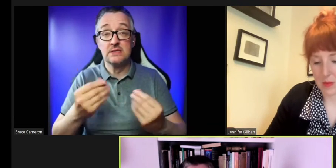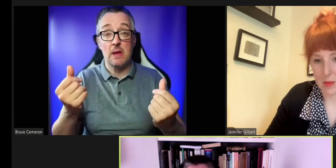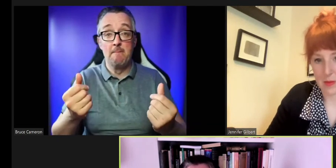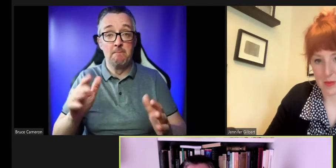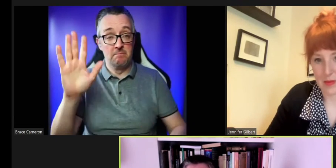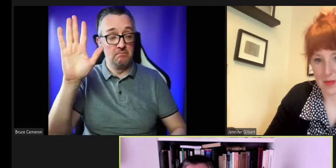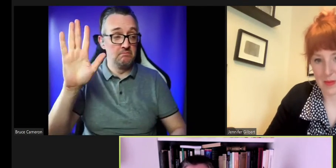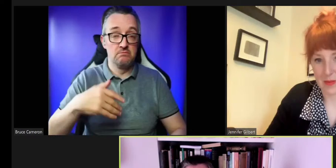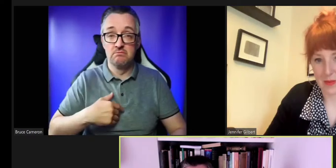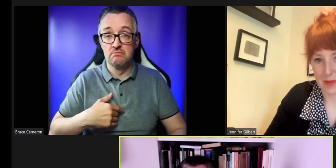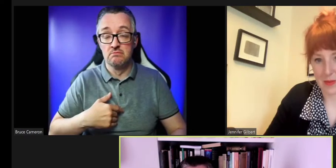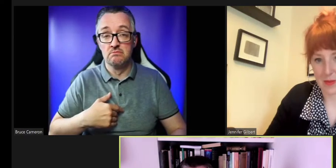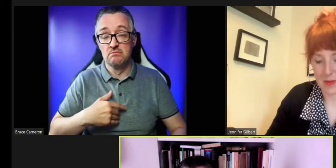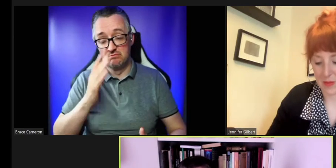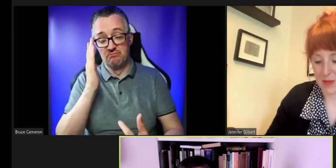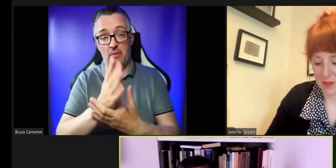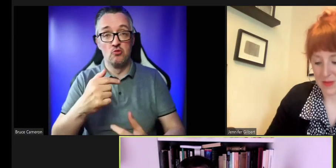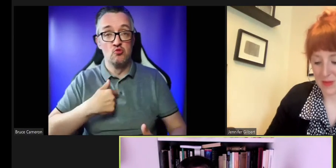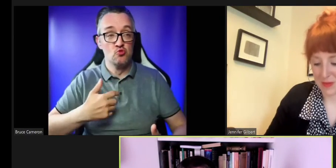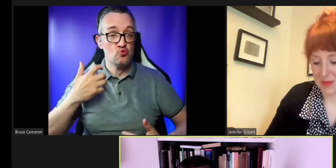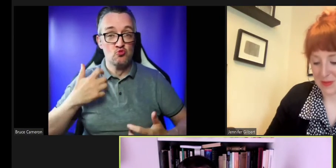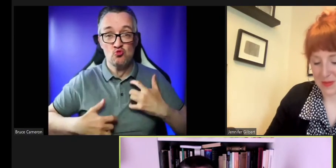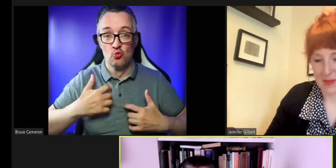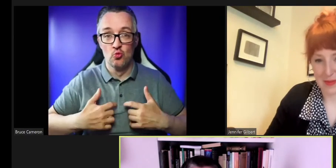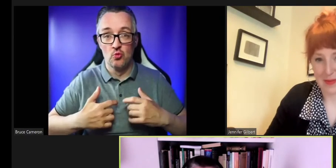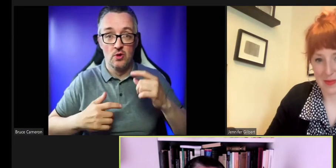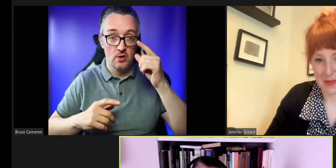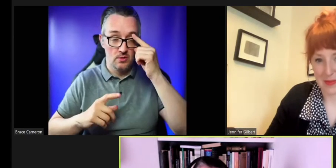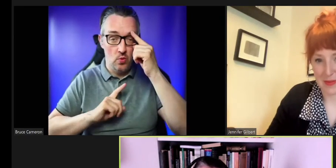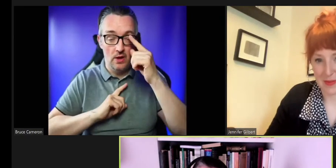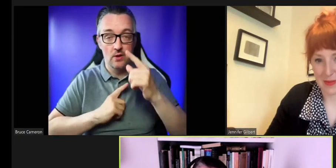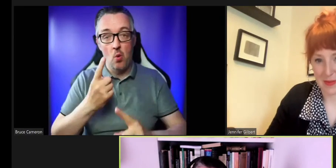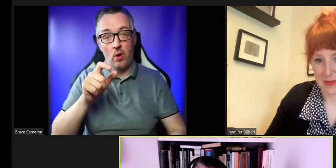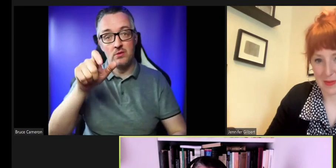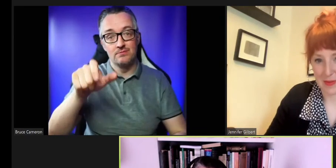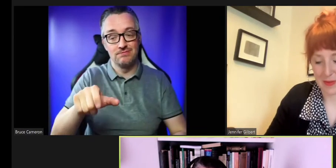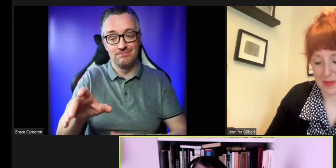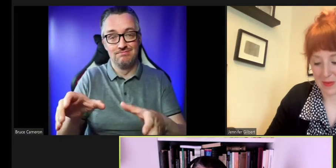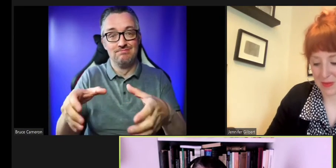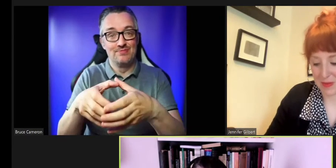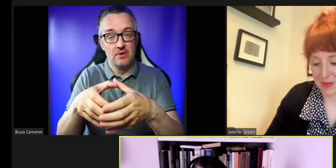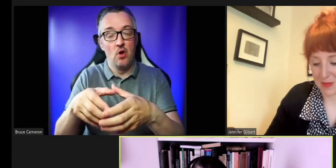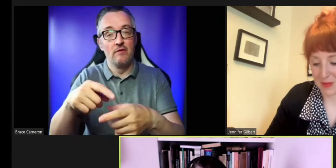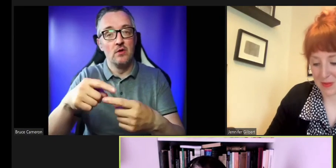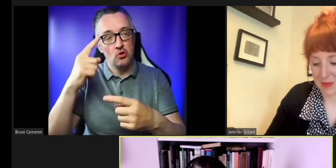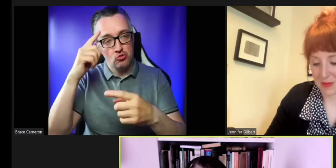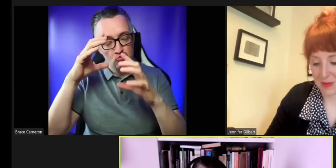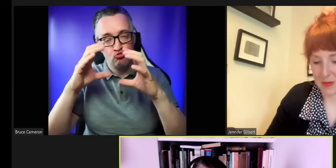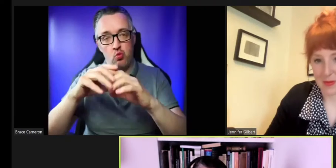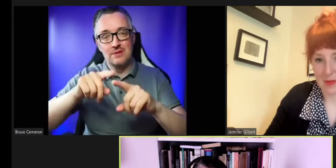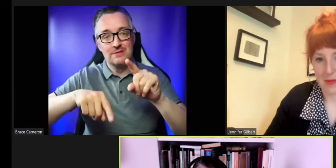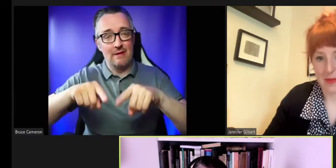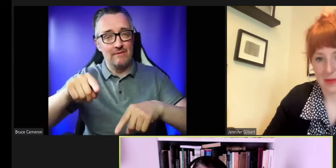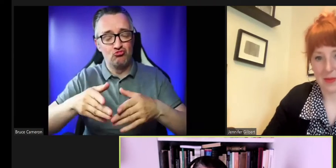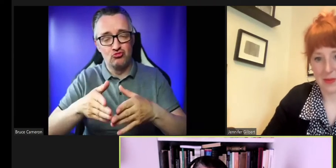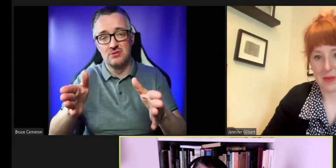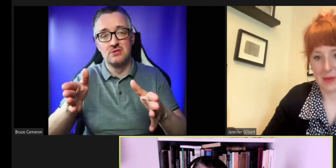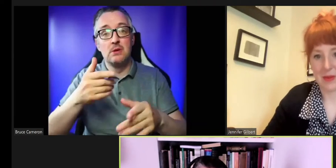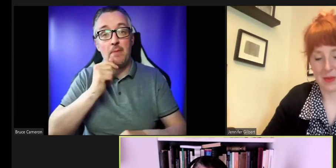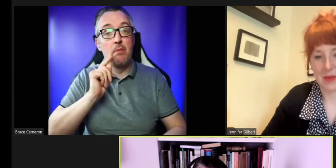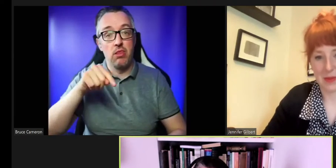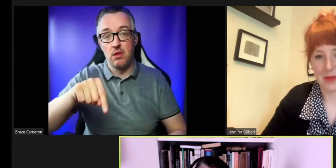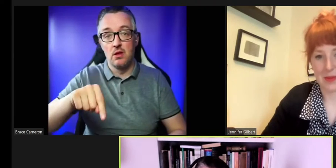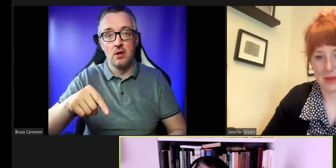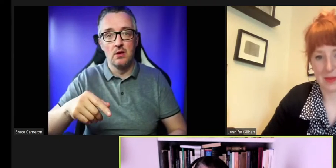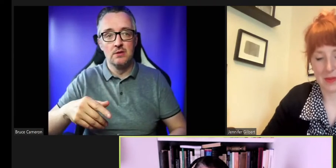blocks. You know, I'm really excited by a young cohort of neurodivergent people who are coming through really confidently